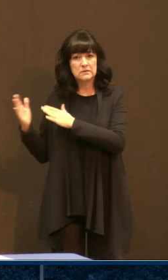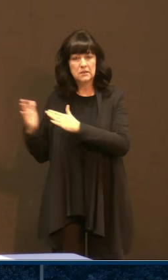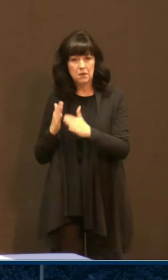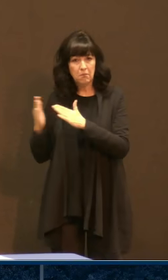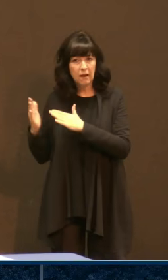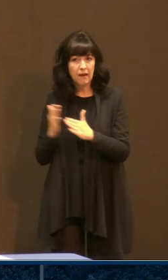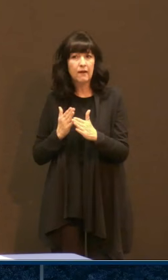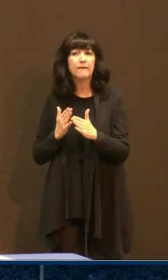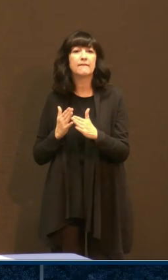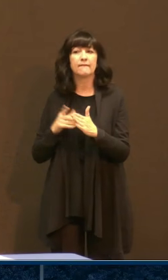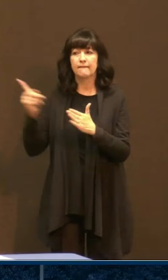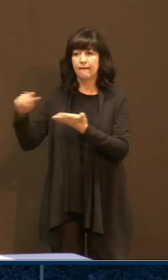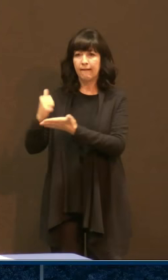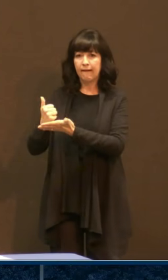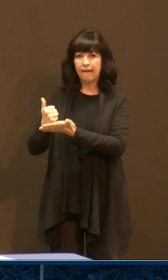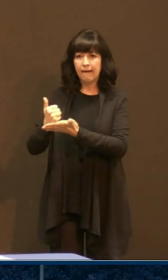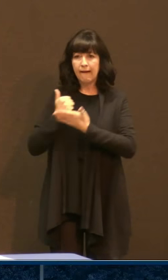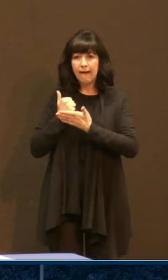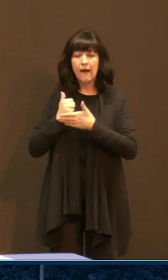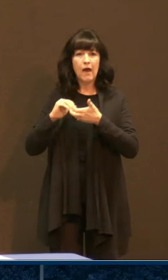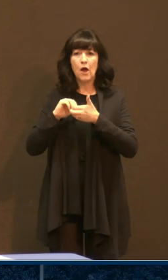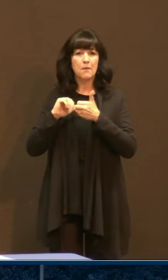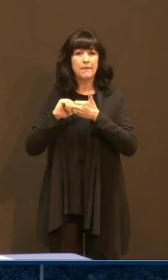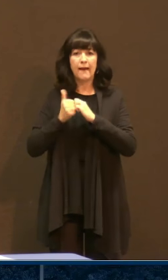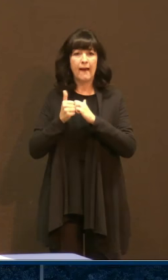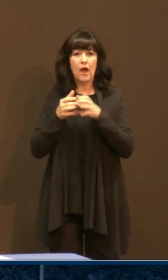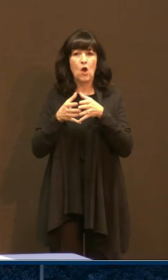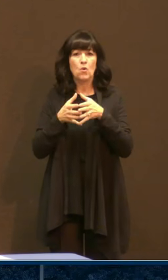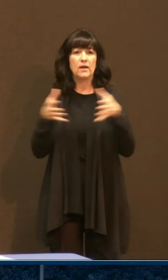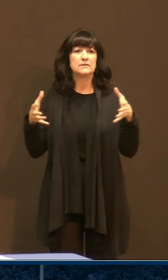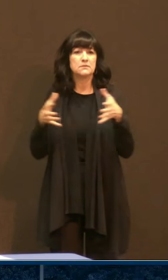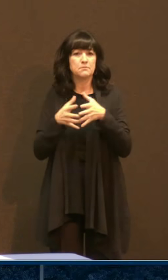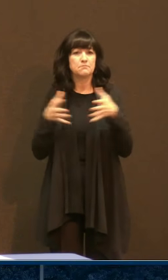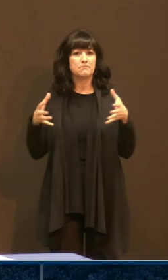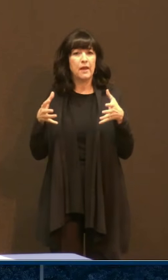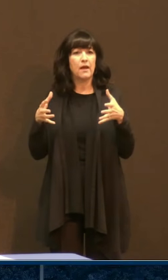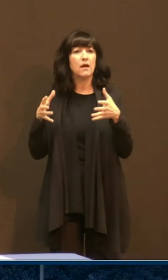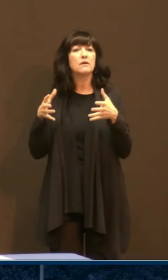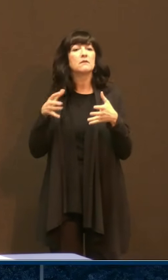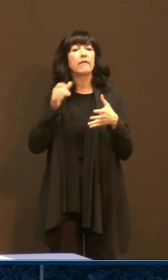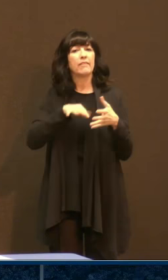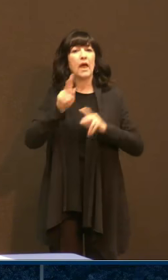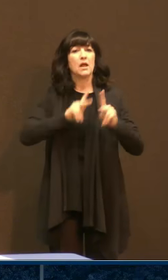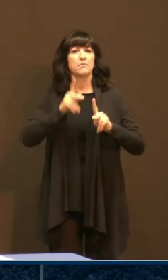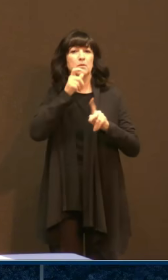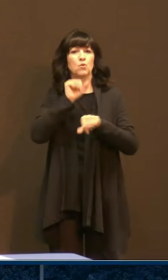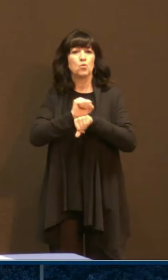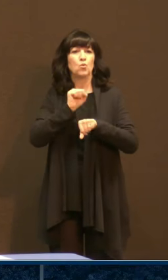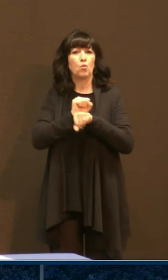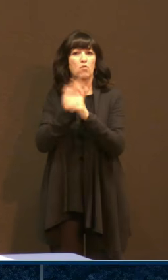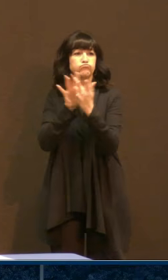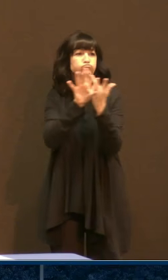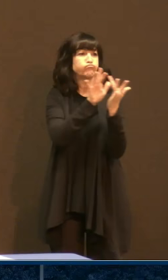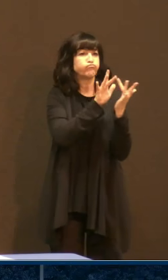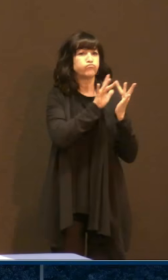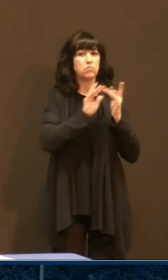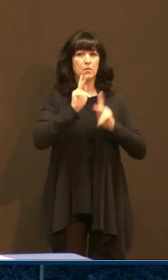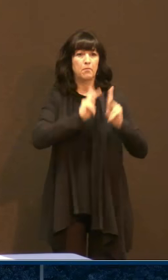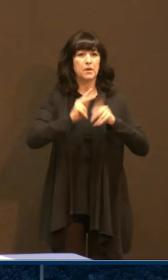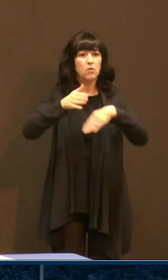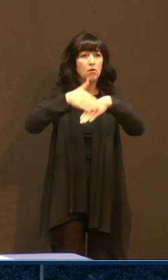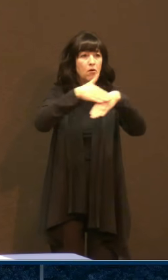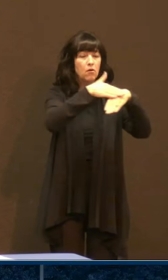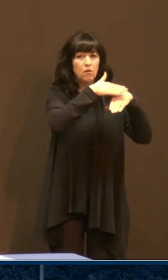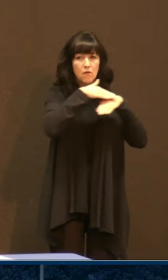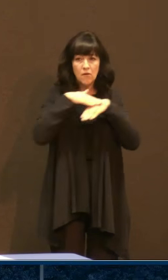expand by orders of magnitude our contact testing, doing all the public engagement and